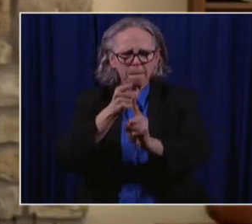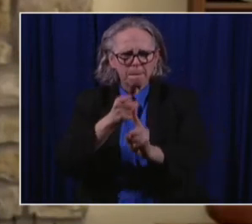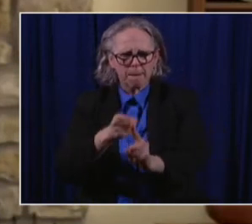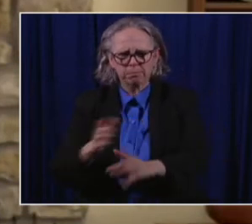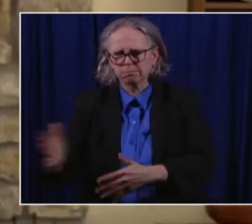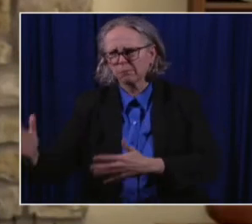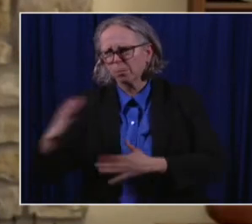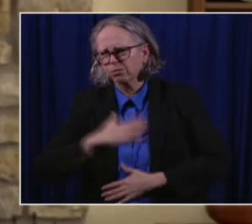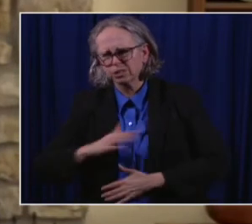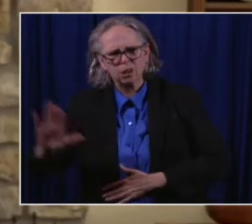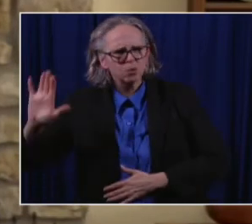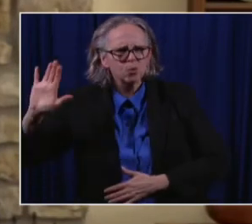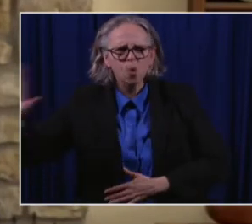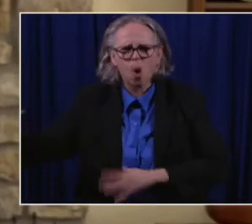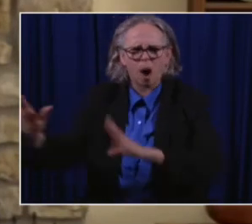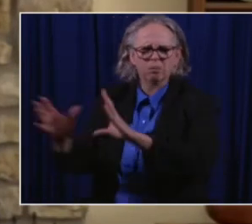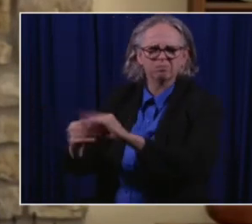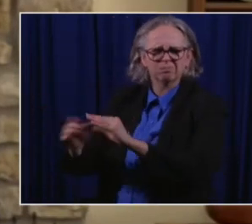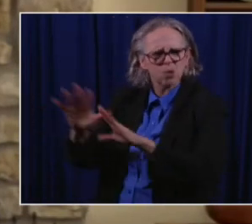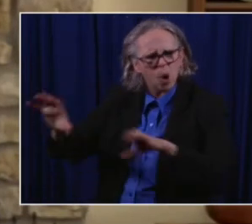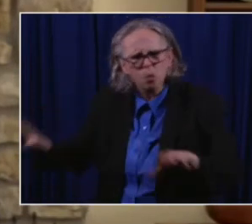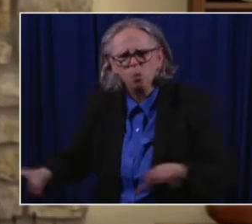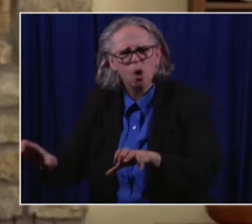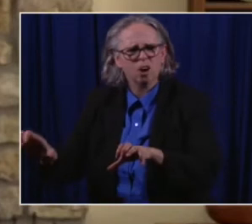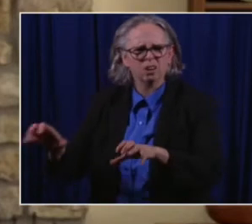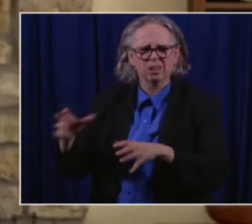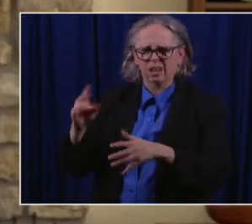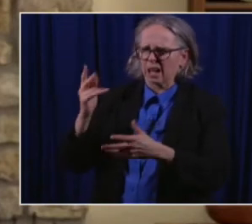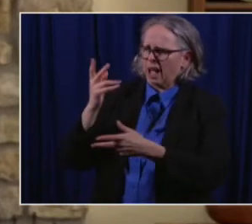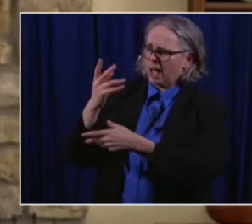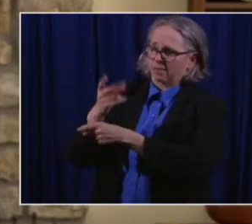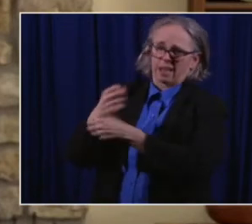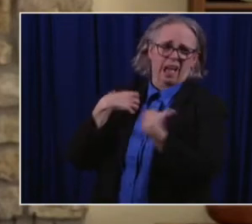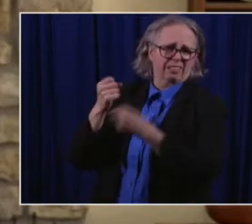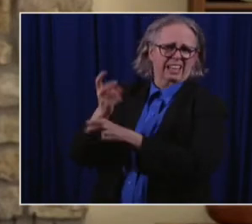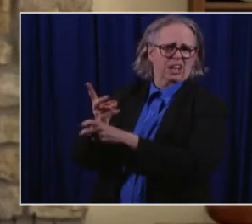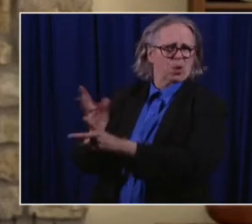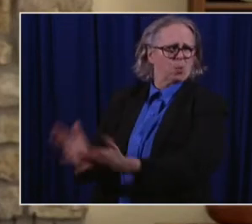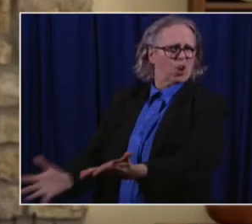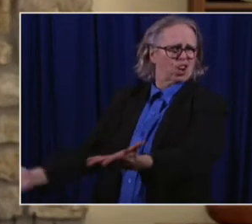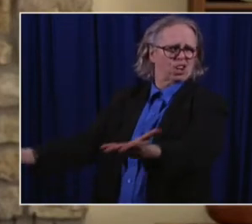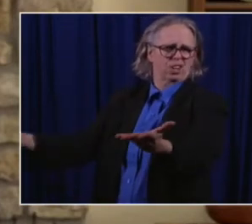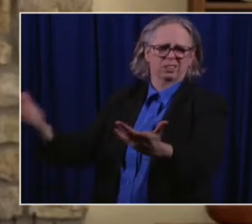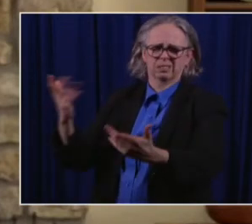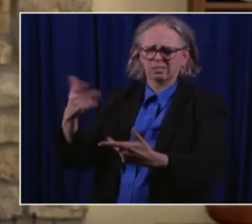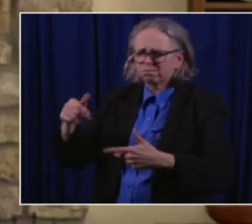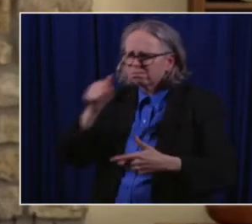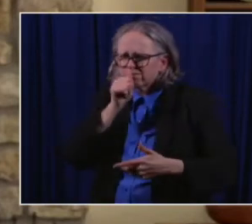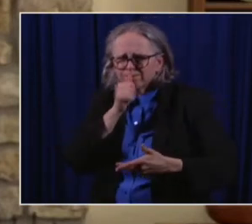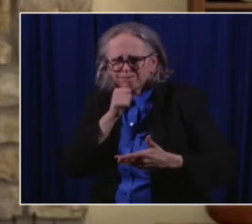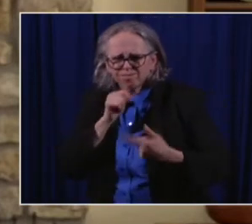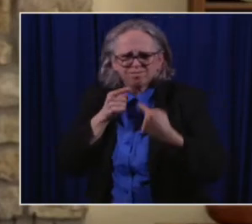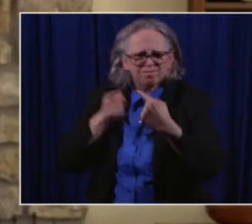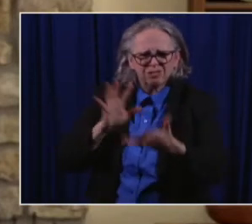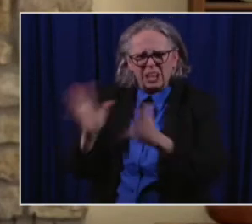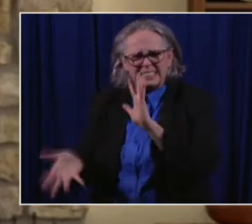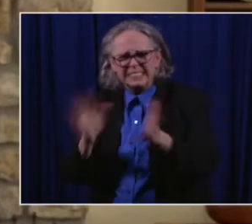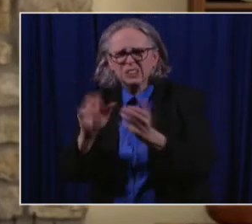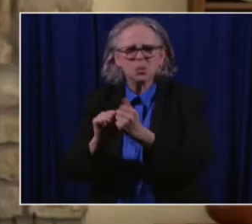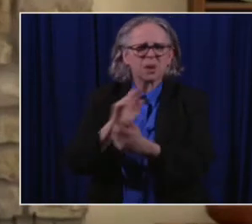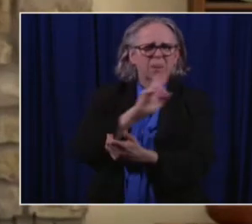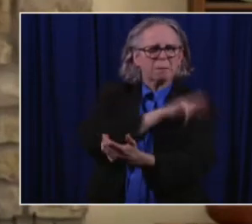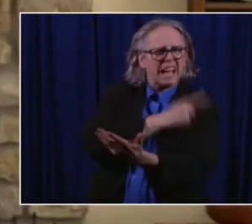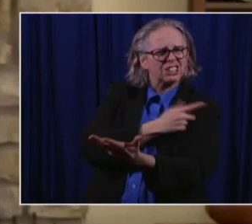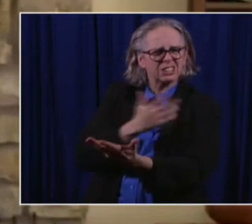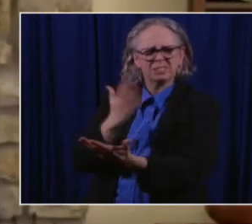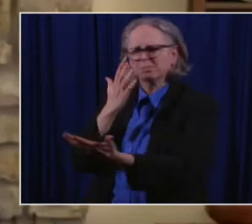everyone else in the healthcare community who's dealing with this every single day. I